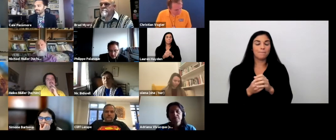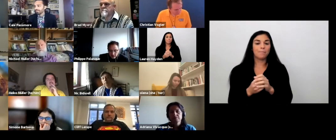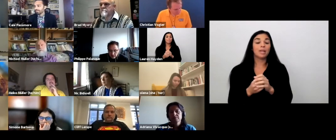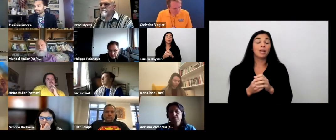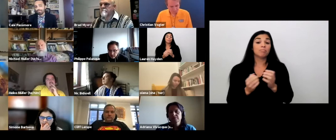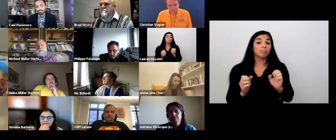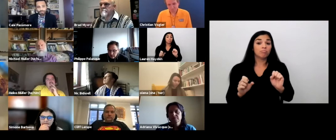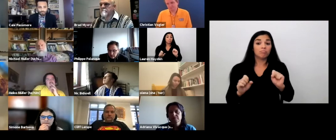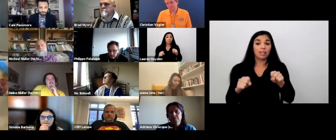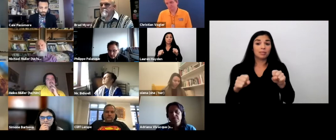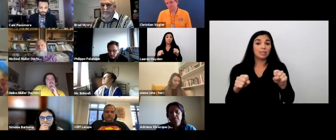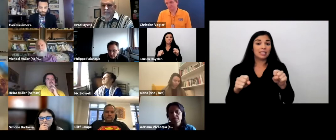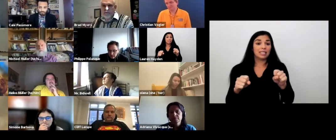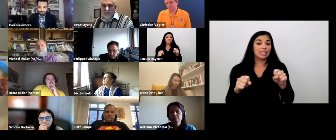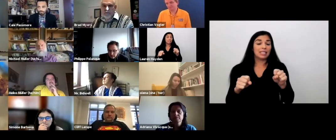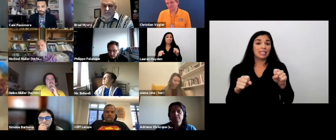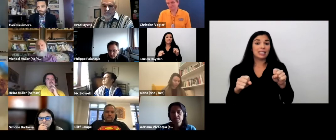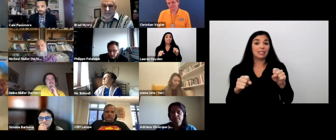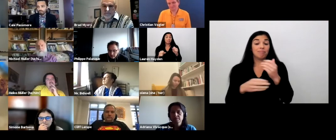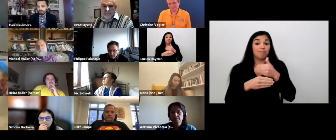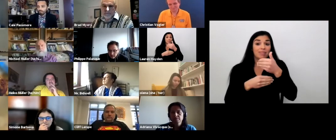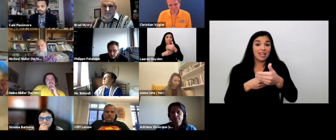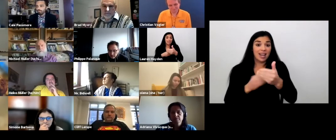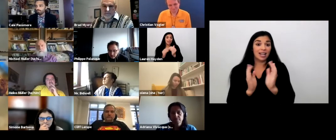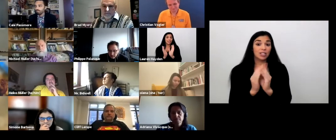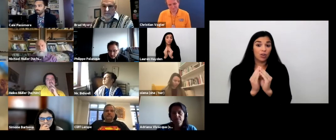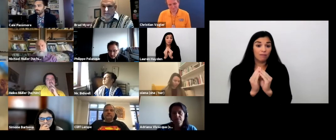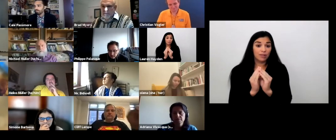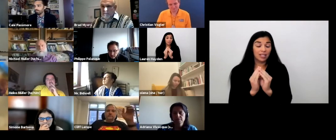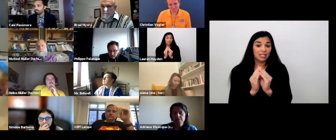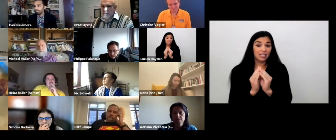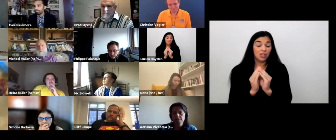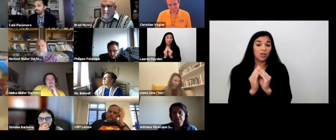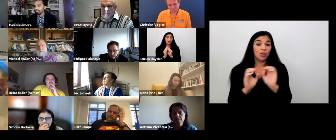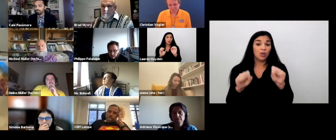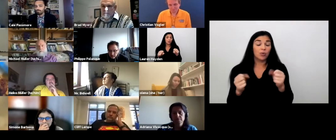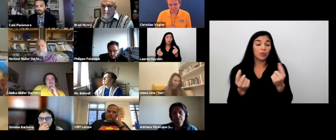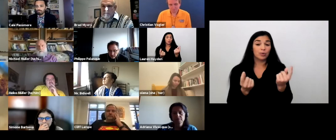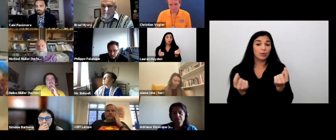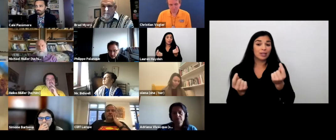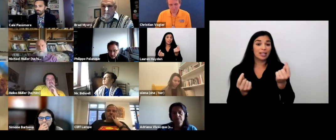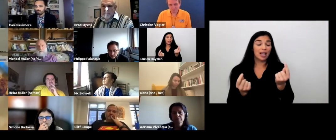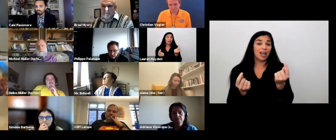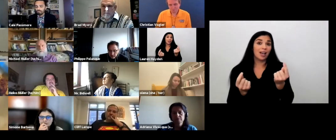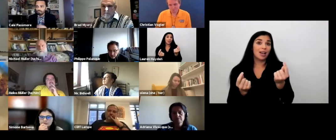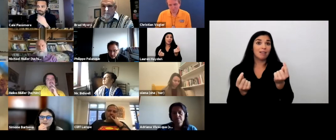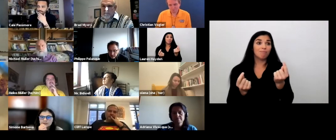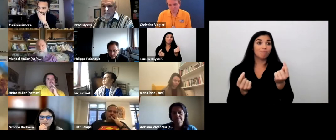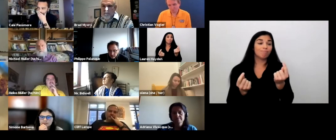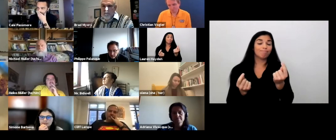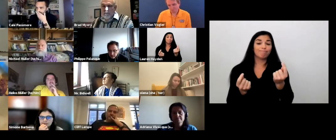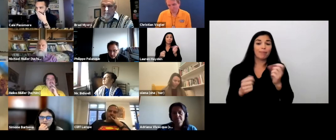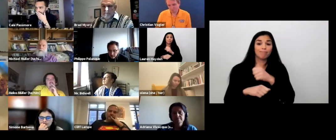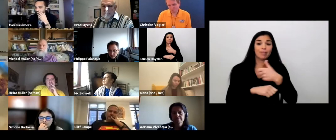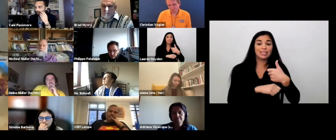possibly at the next conference, there could be some sessions that are